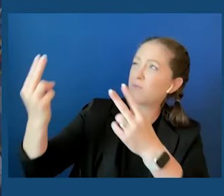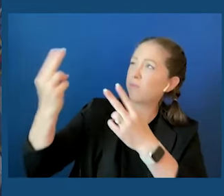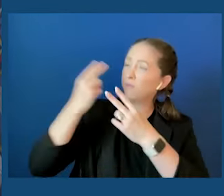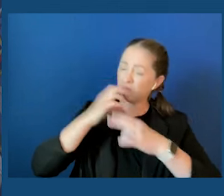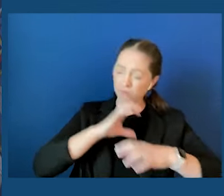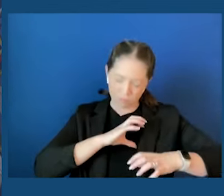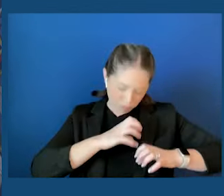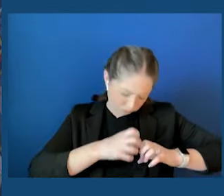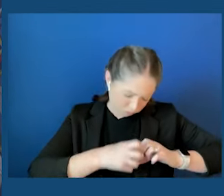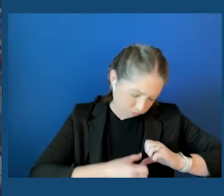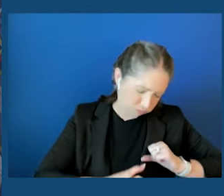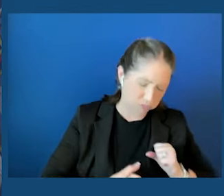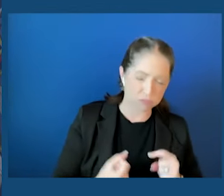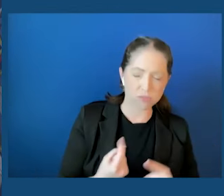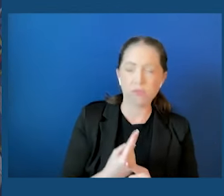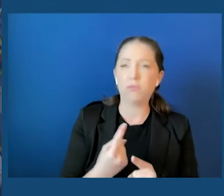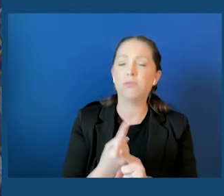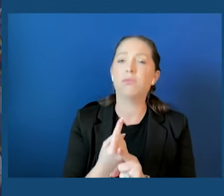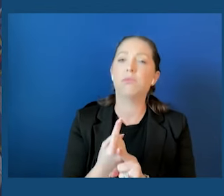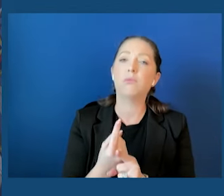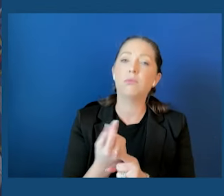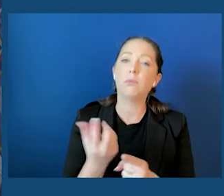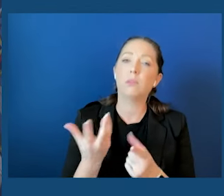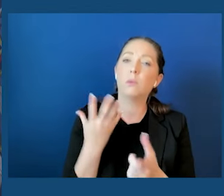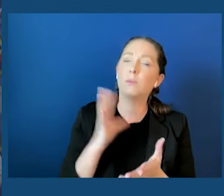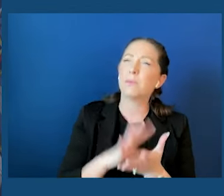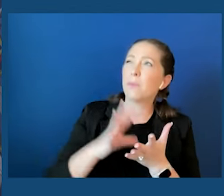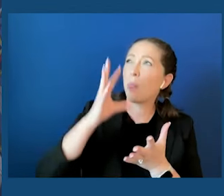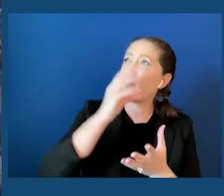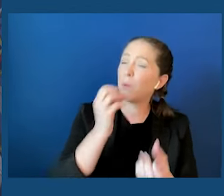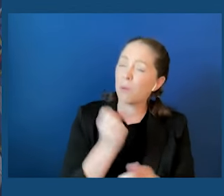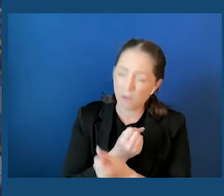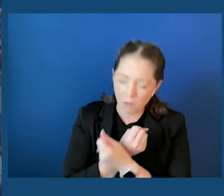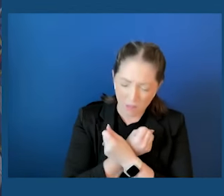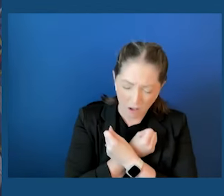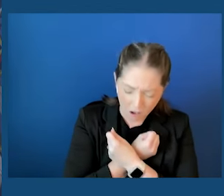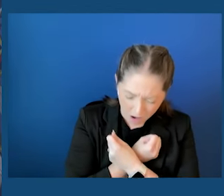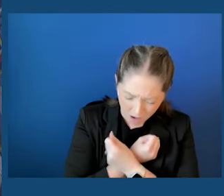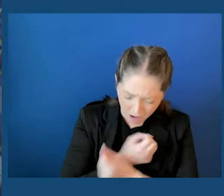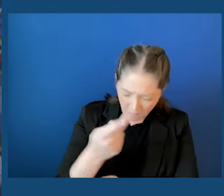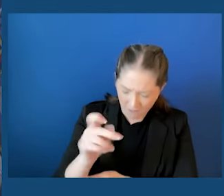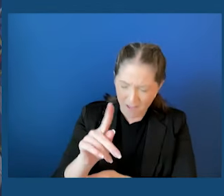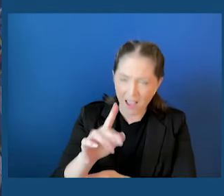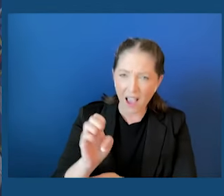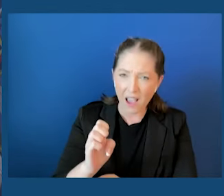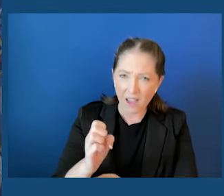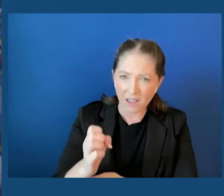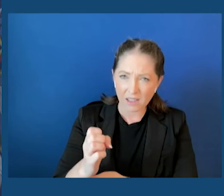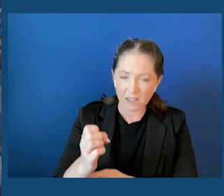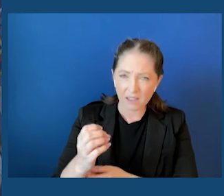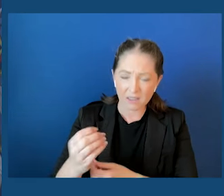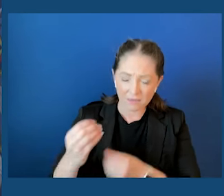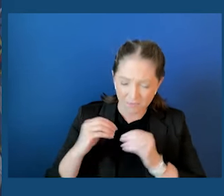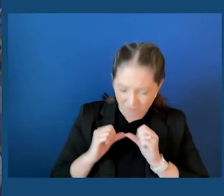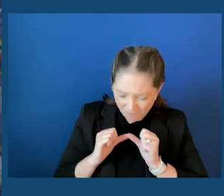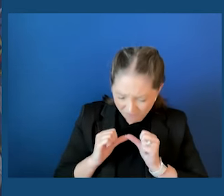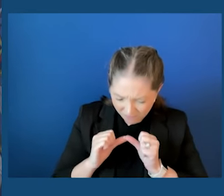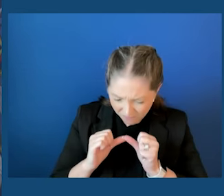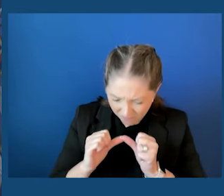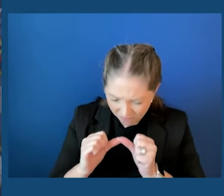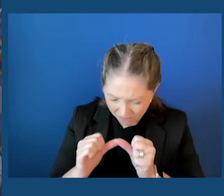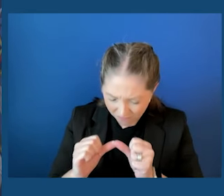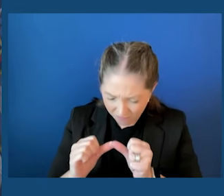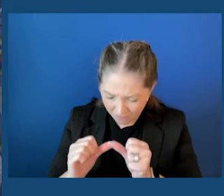properly, and to learn to love and not allow hate to continue to